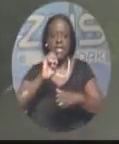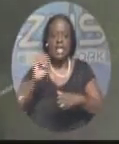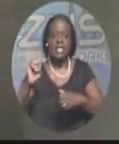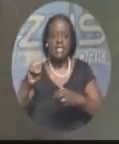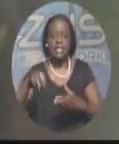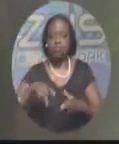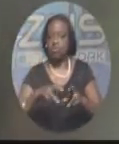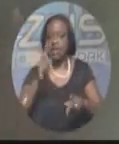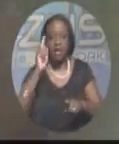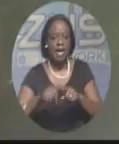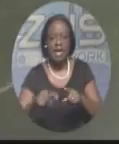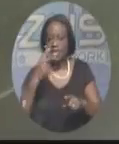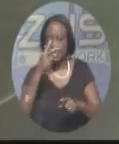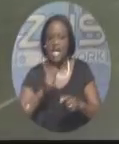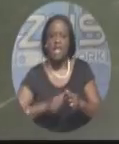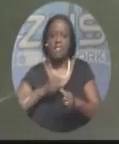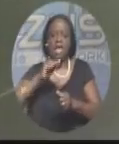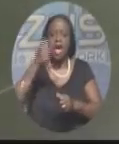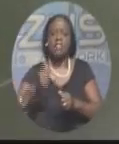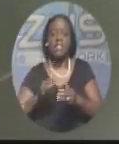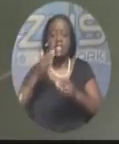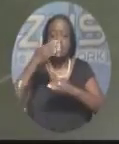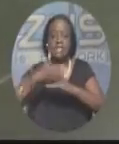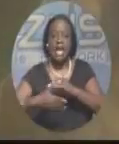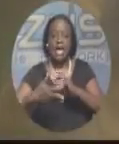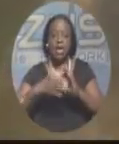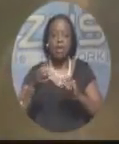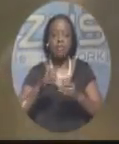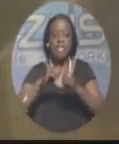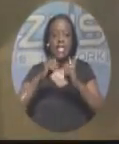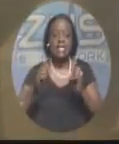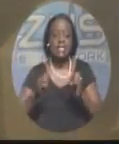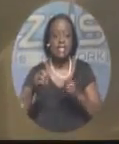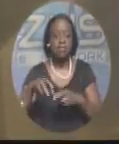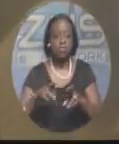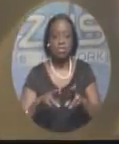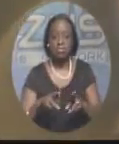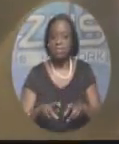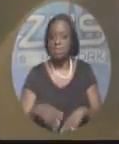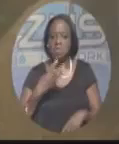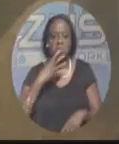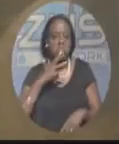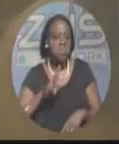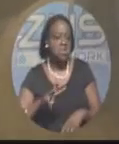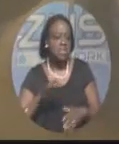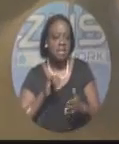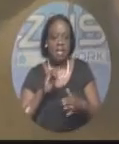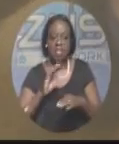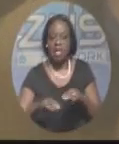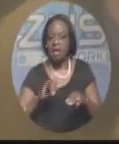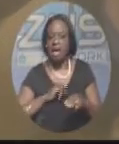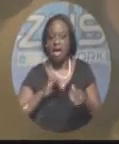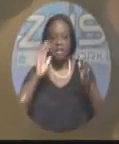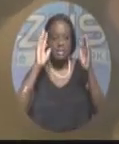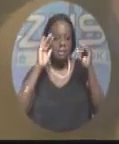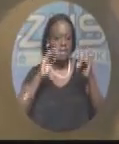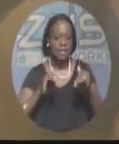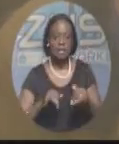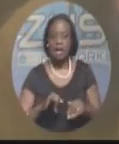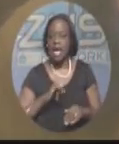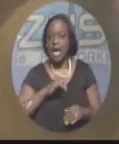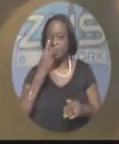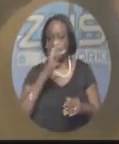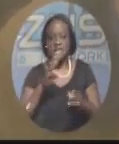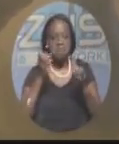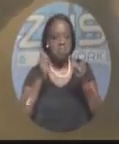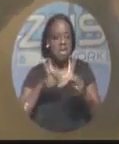even see the other side of the Eastern Road. Sheer devastation. A lot worse than I've ever expected. I didn't think it would be that bad. I've seen lots of hurricanes.